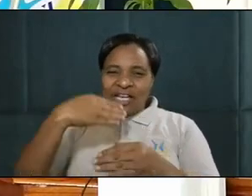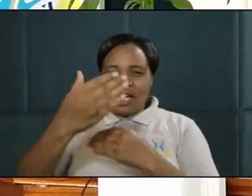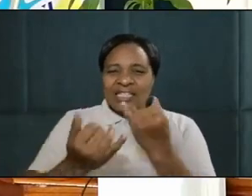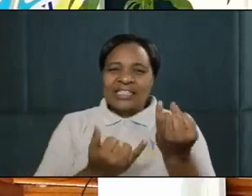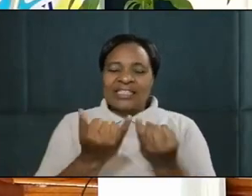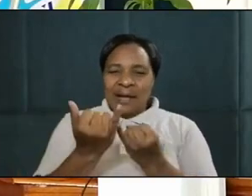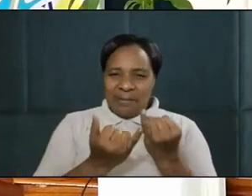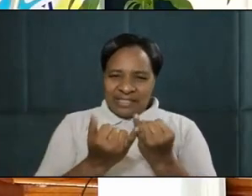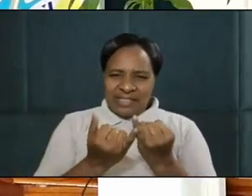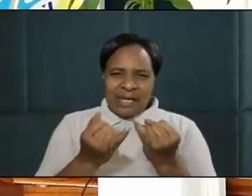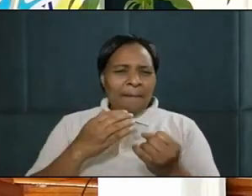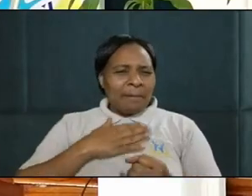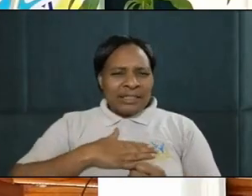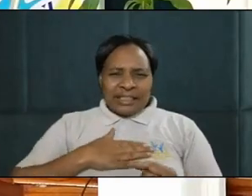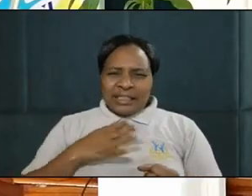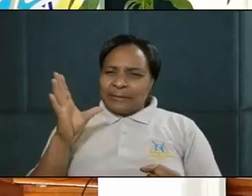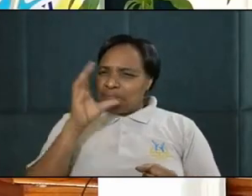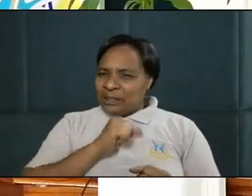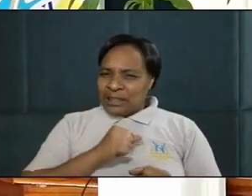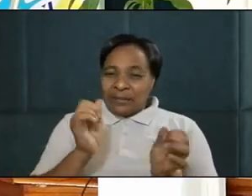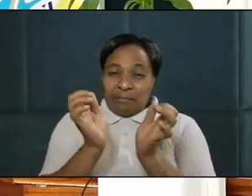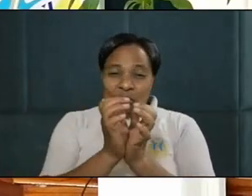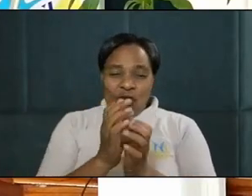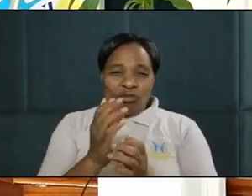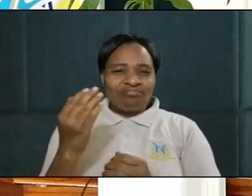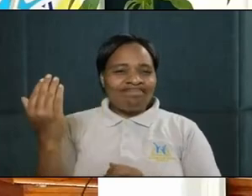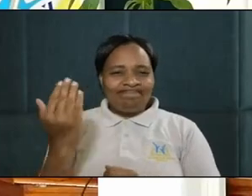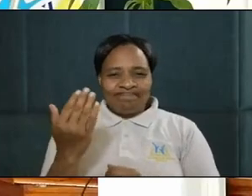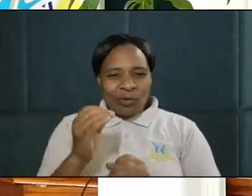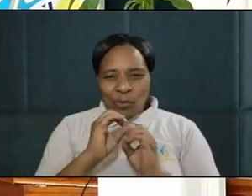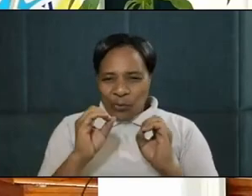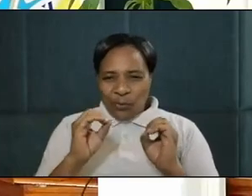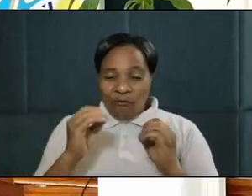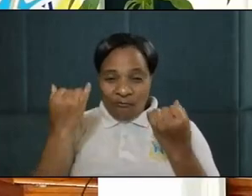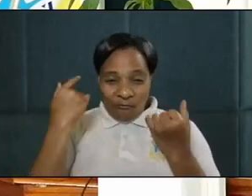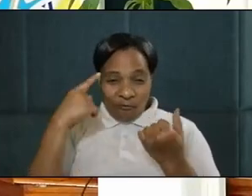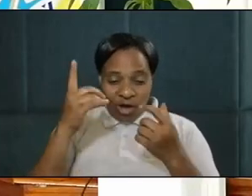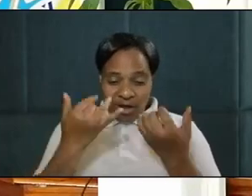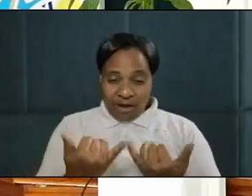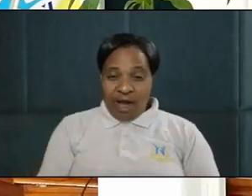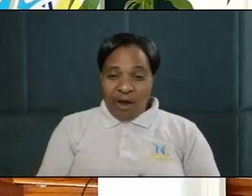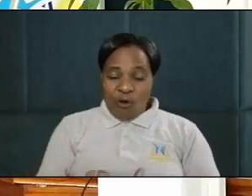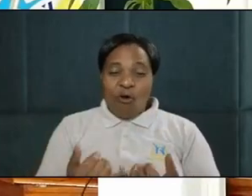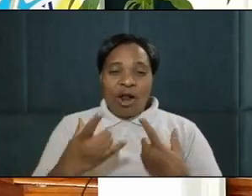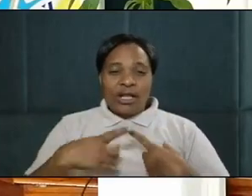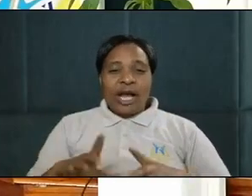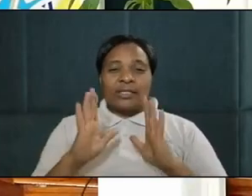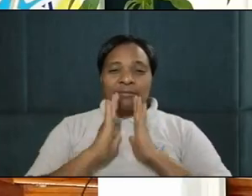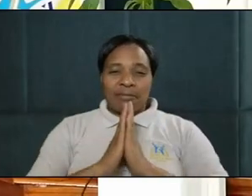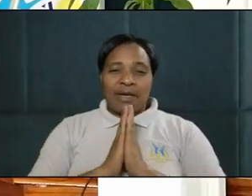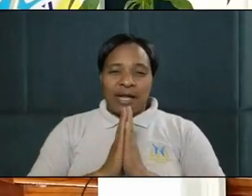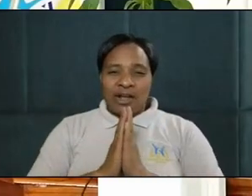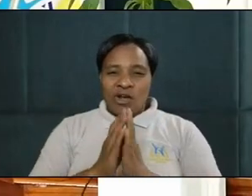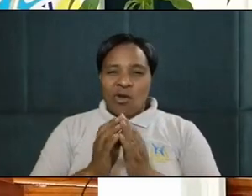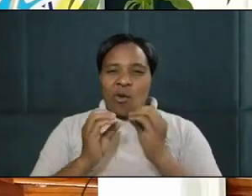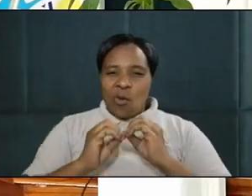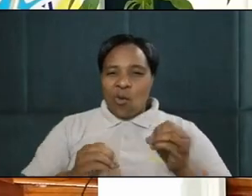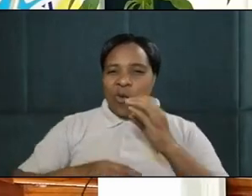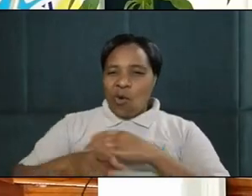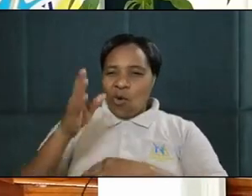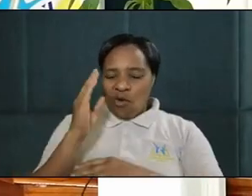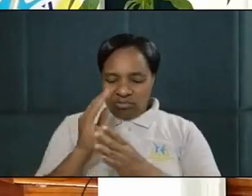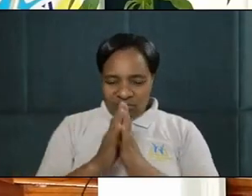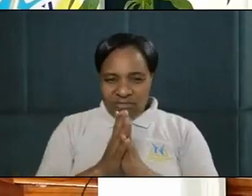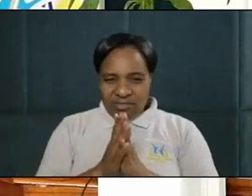sermon. Don't miss Paul's speech. Thank you for joining us today. For now, how will pray with us? Let's pray. Oh God, we thank you for this